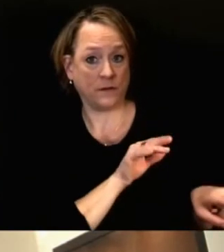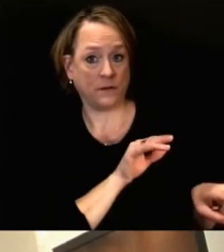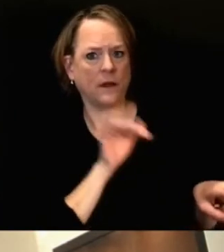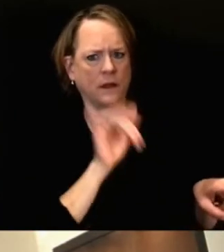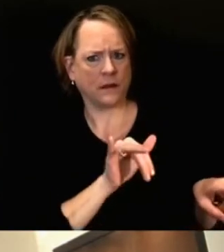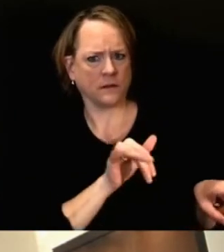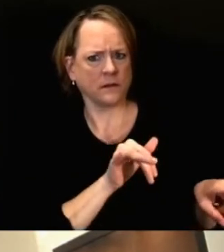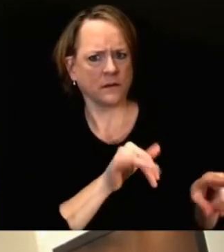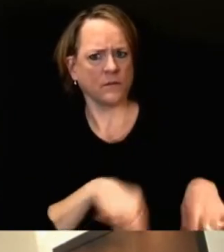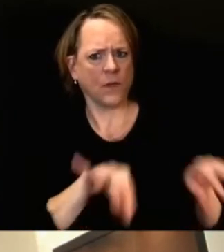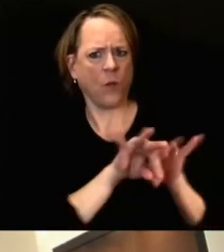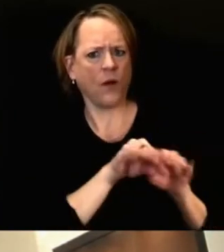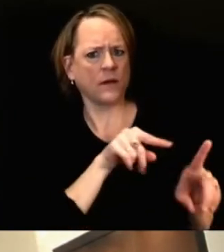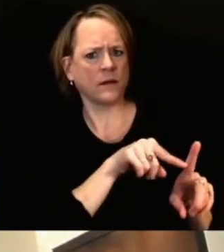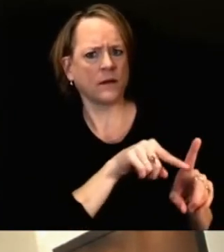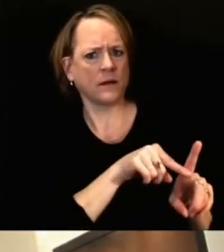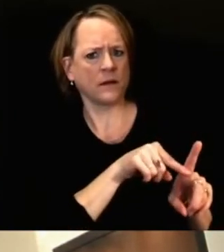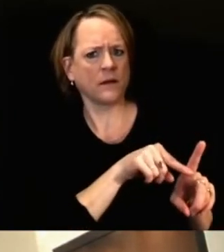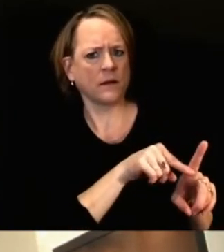be unimportant.